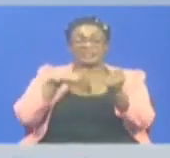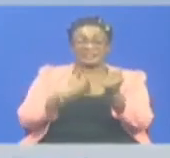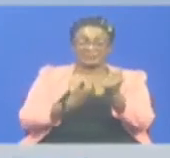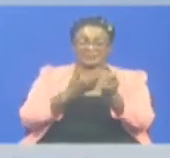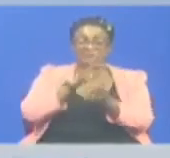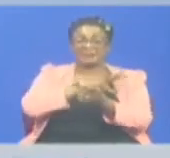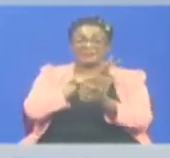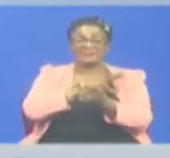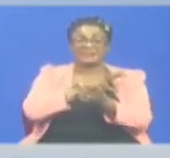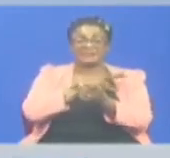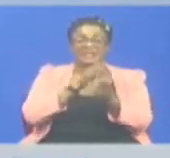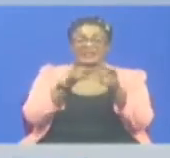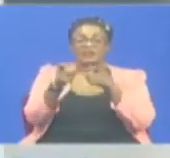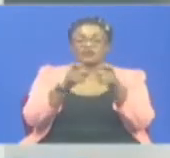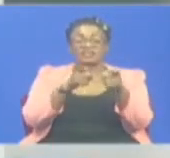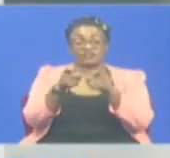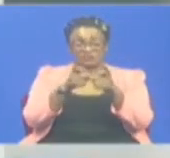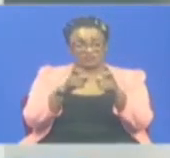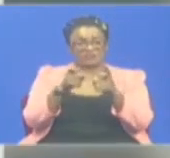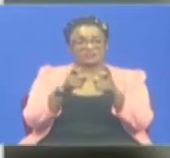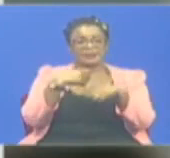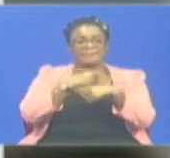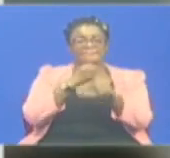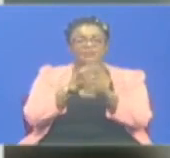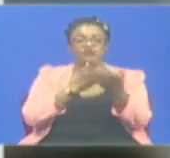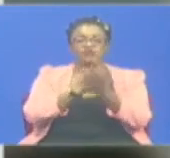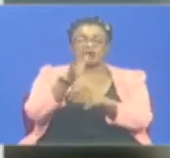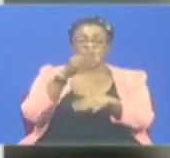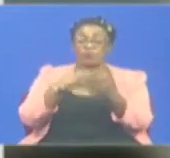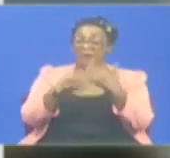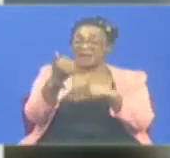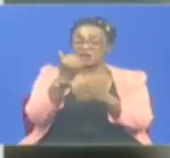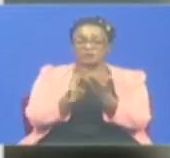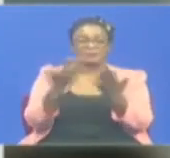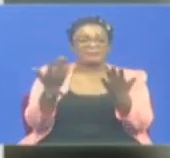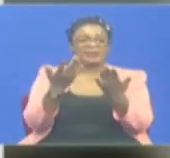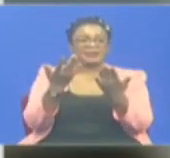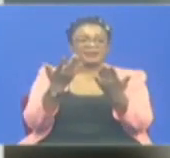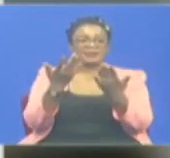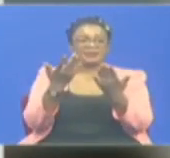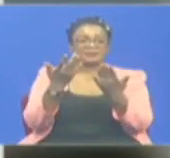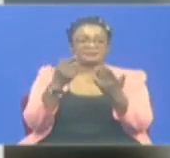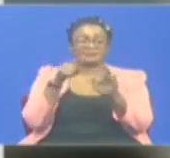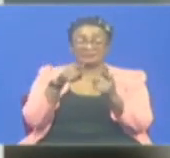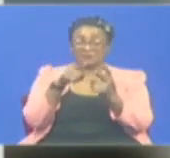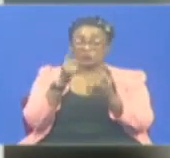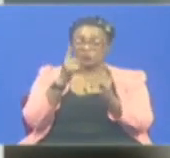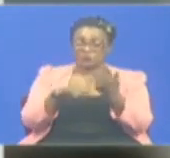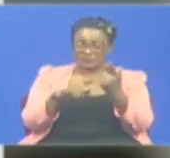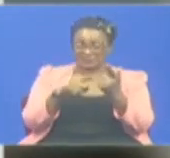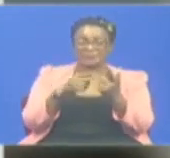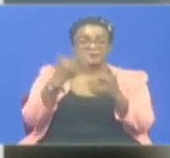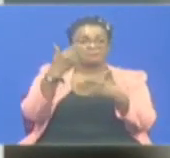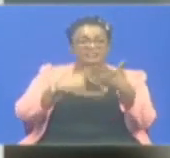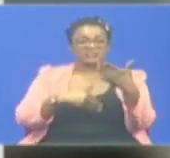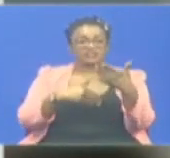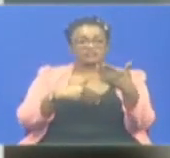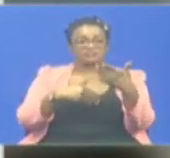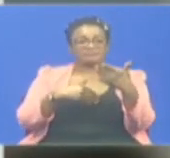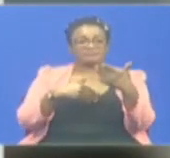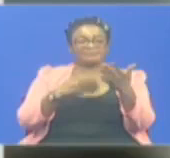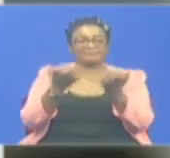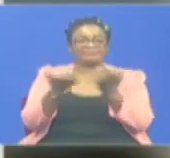benefits regulations. Make sure you get your copy. That is what the front page looks like. Your Business